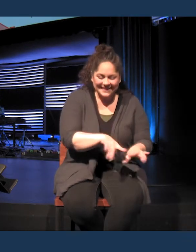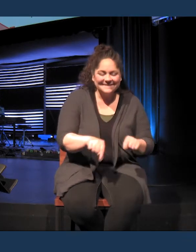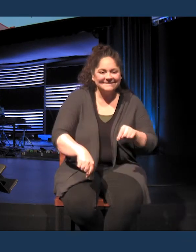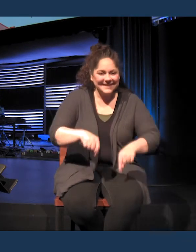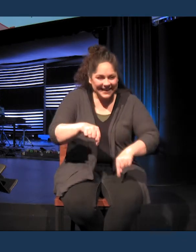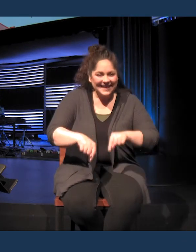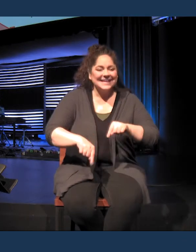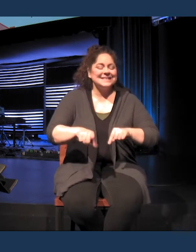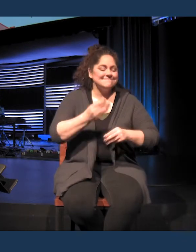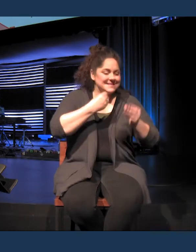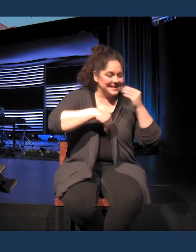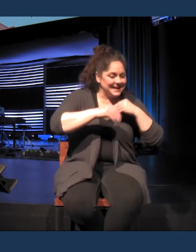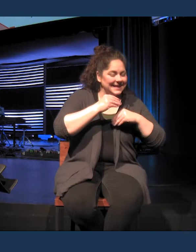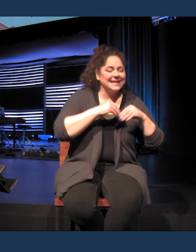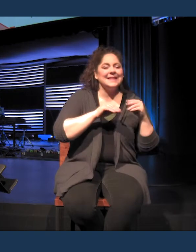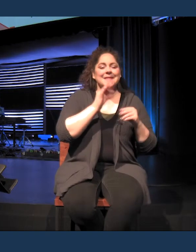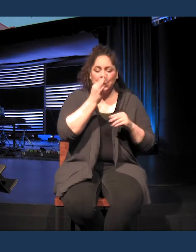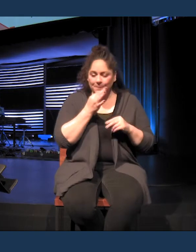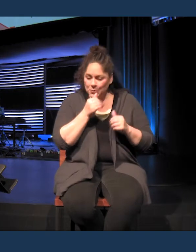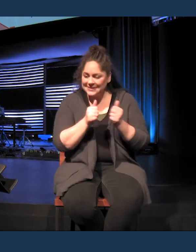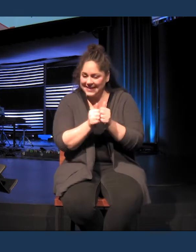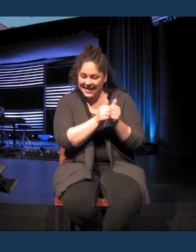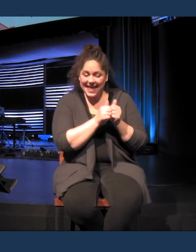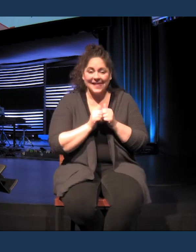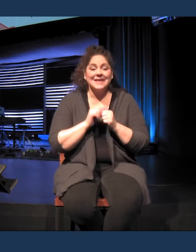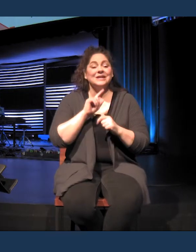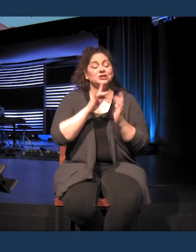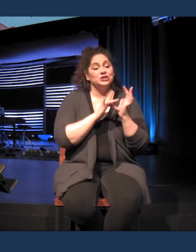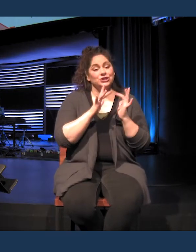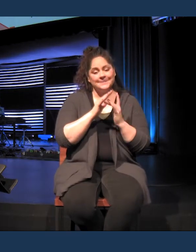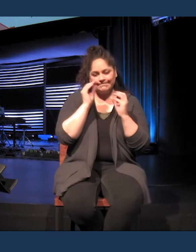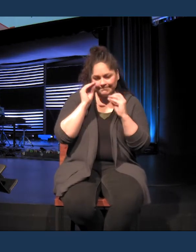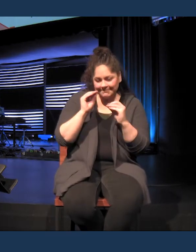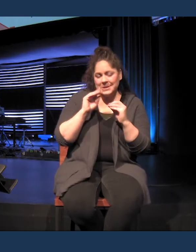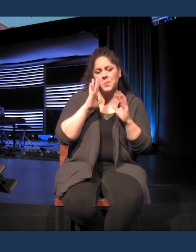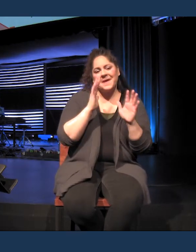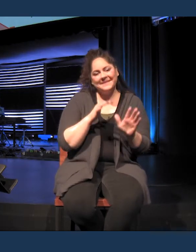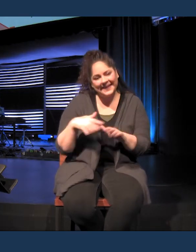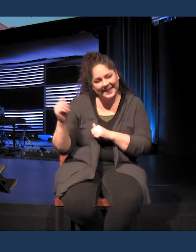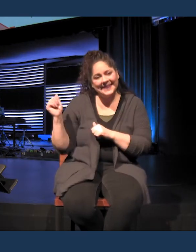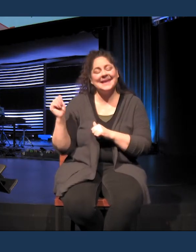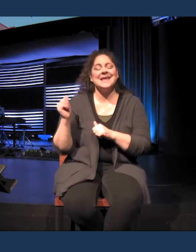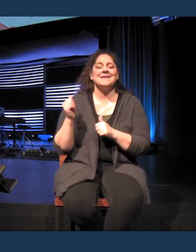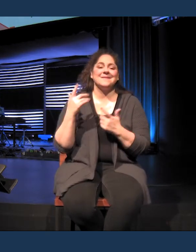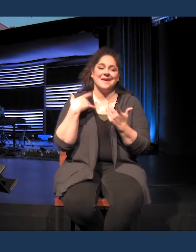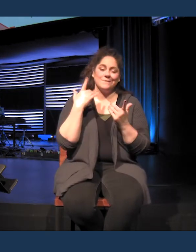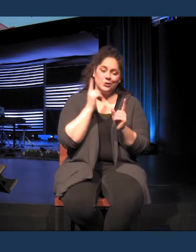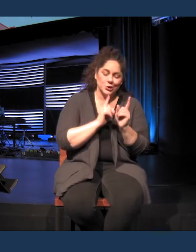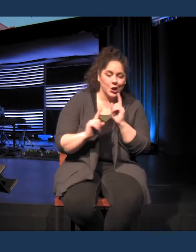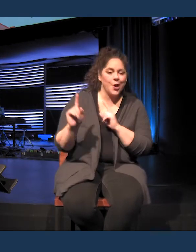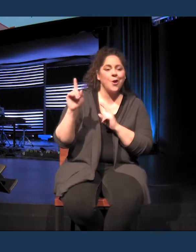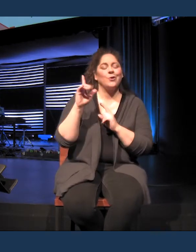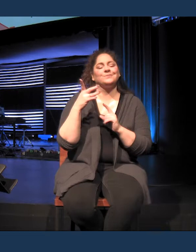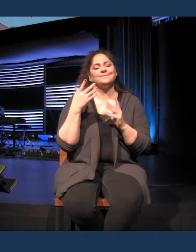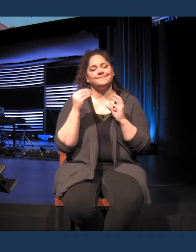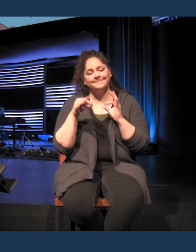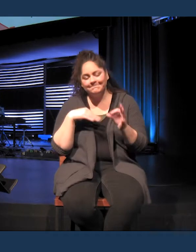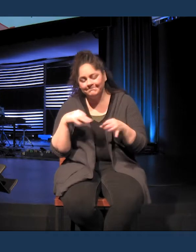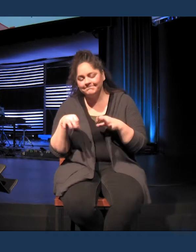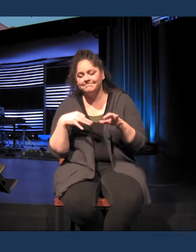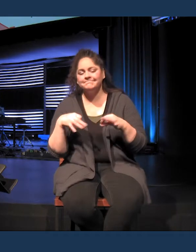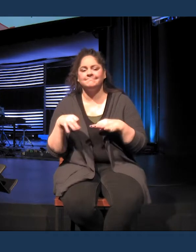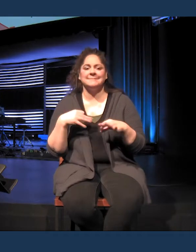together, and Jesus is beginning to teach them about how he has to leave and how he has to go, and he uses all of this cryptic